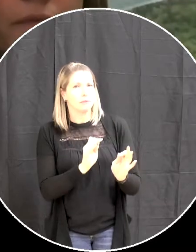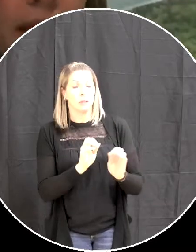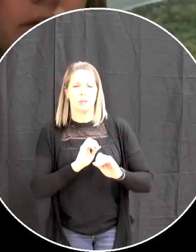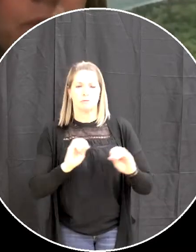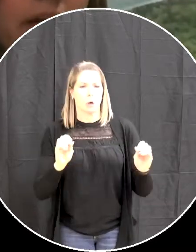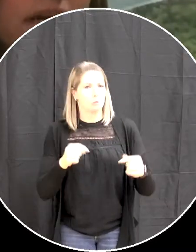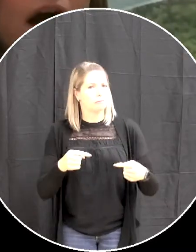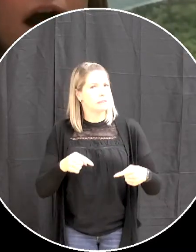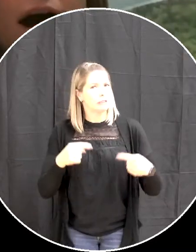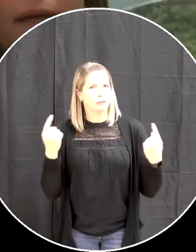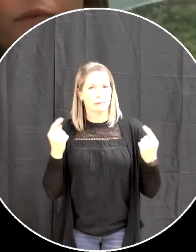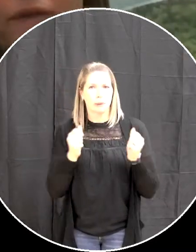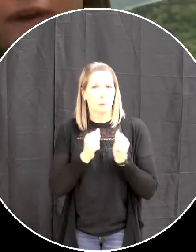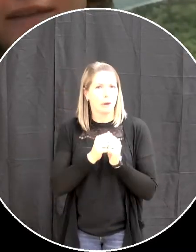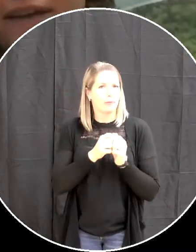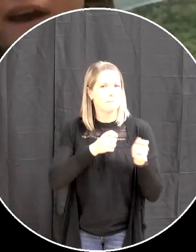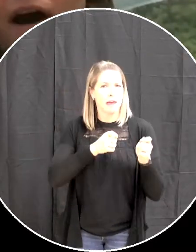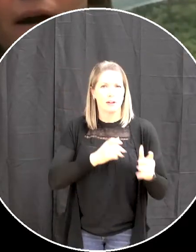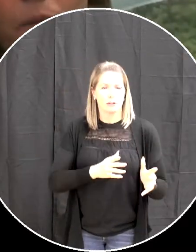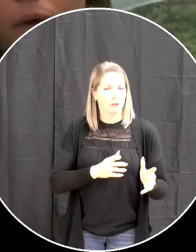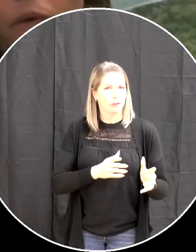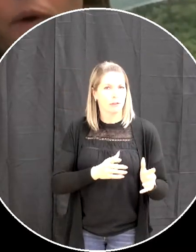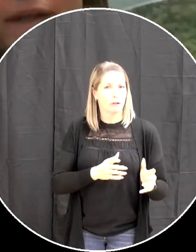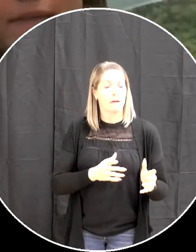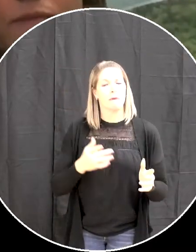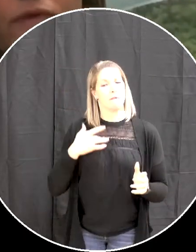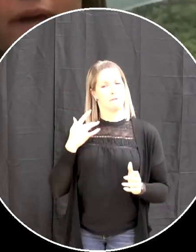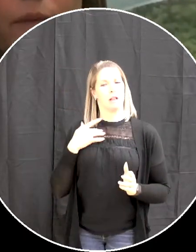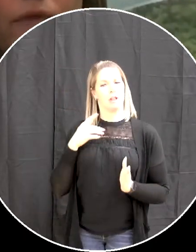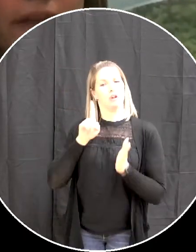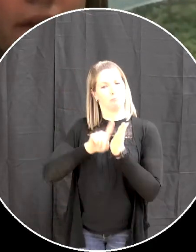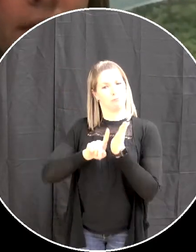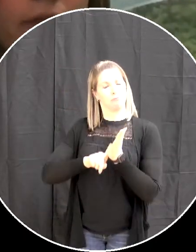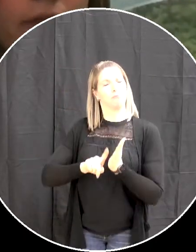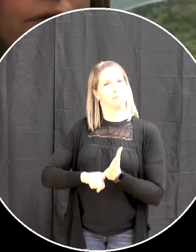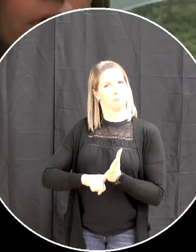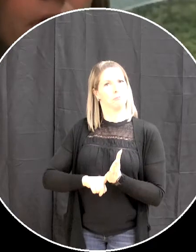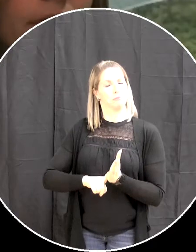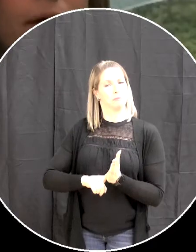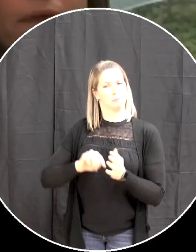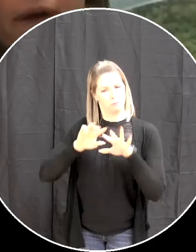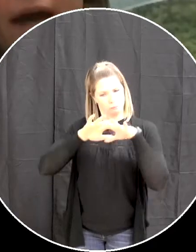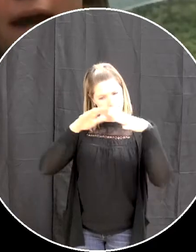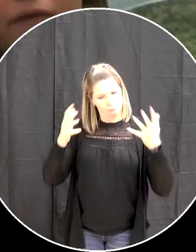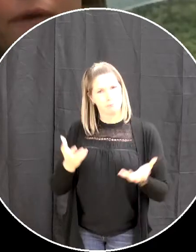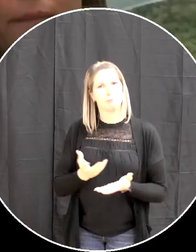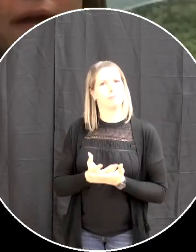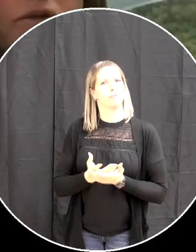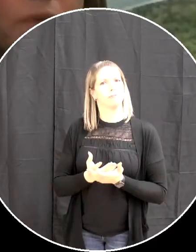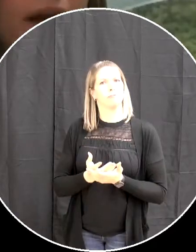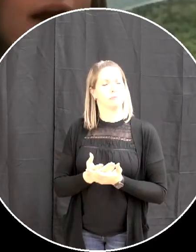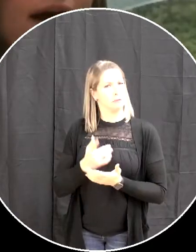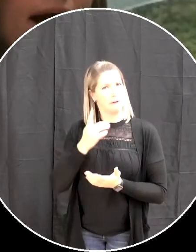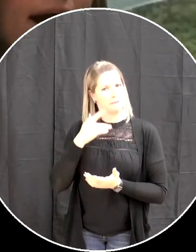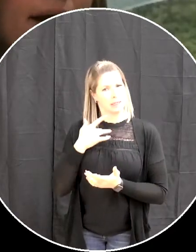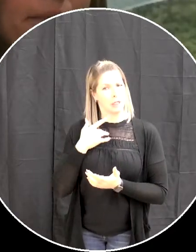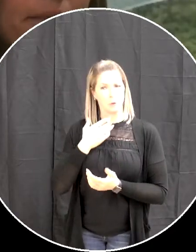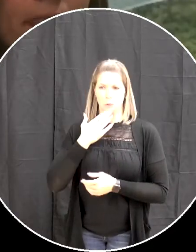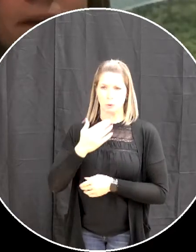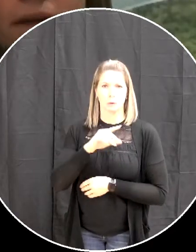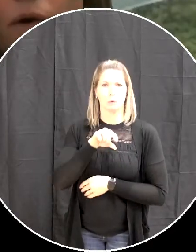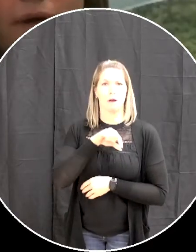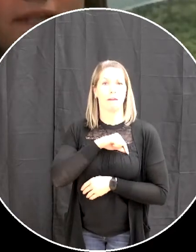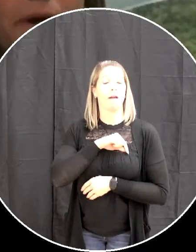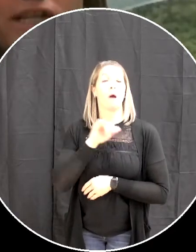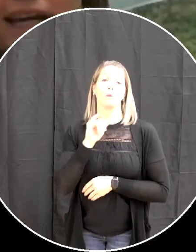with management. We felt like the audit went quite smoothly, and we're really thankful for all the help that we get from management.